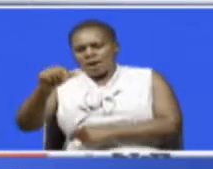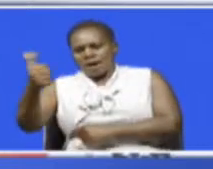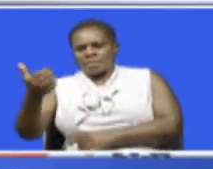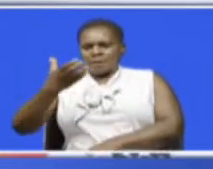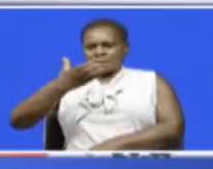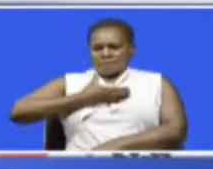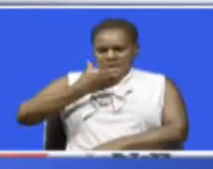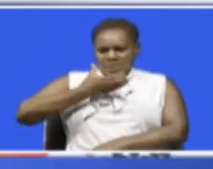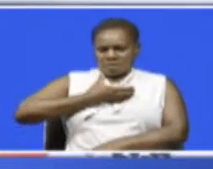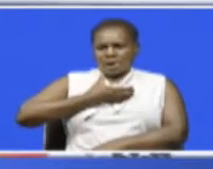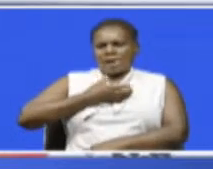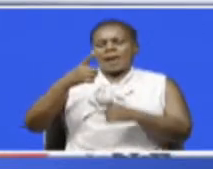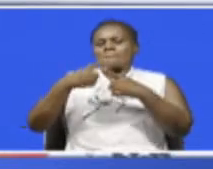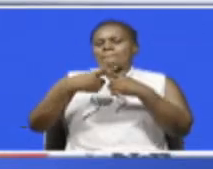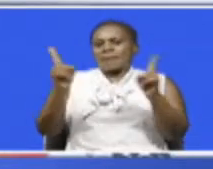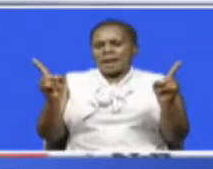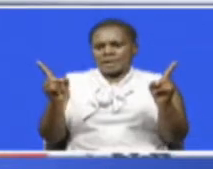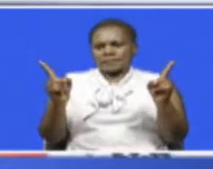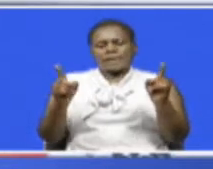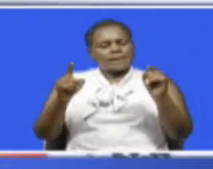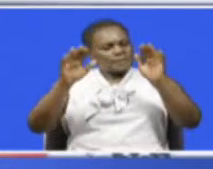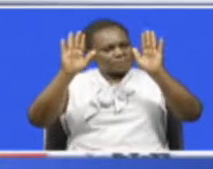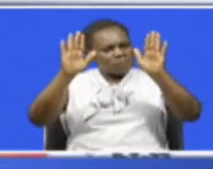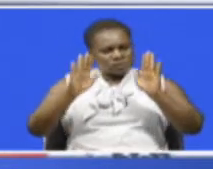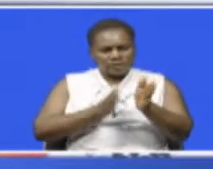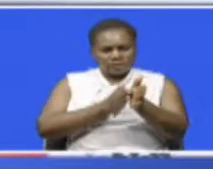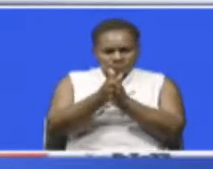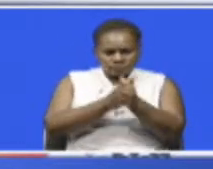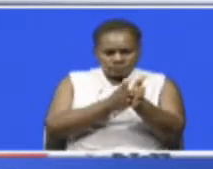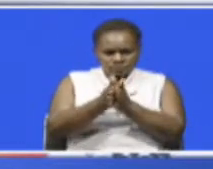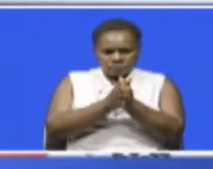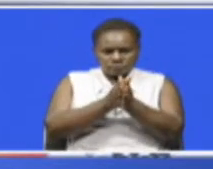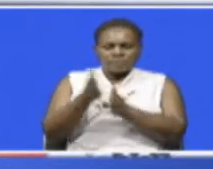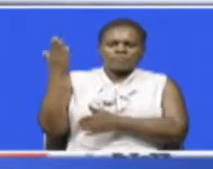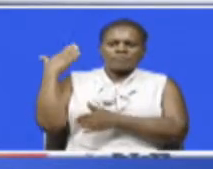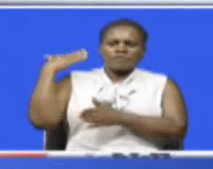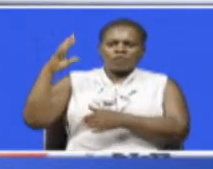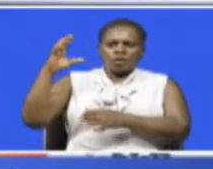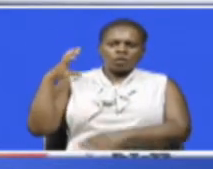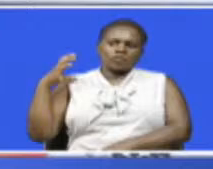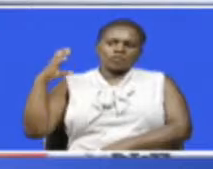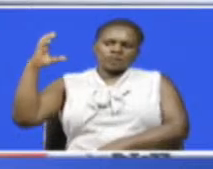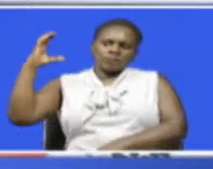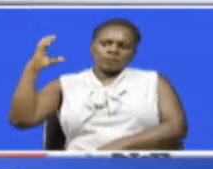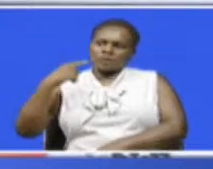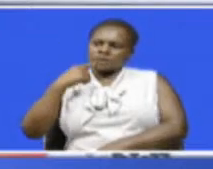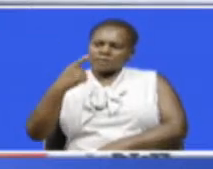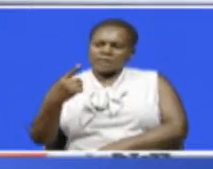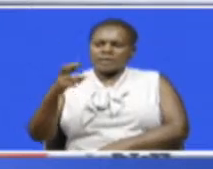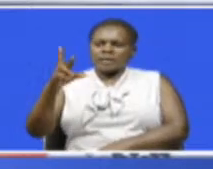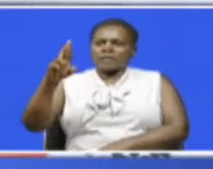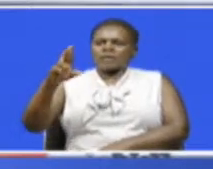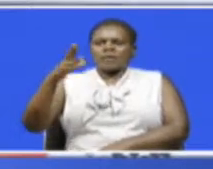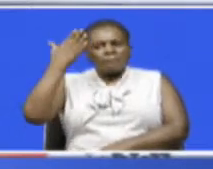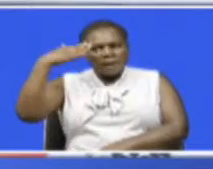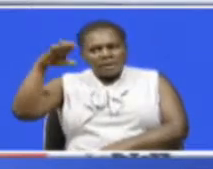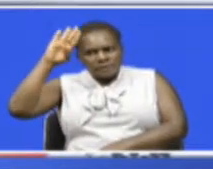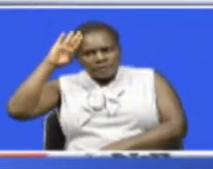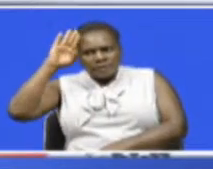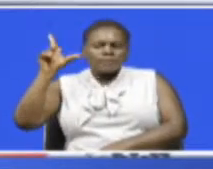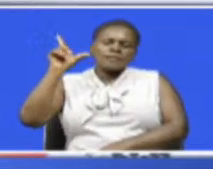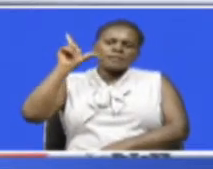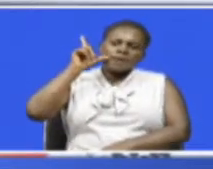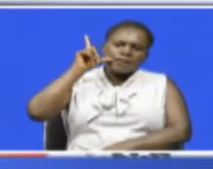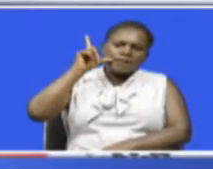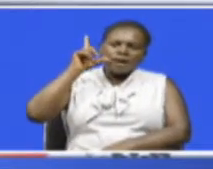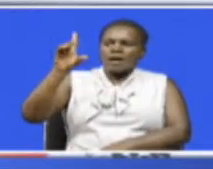medal. But of course, what is most exciting about the previous championships, like you said in Rio, you said in London, you said